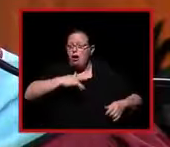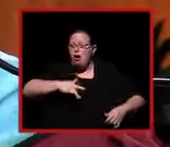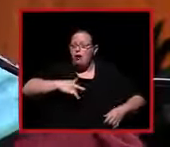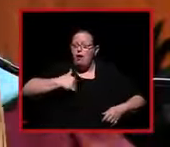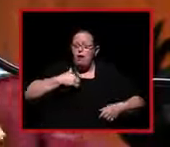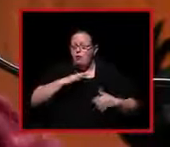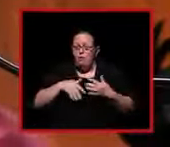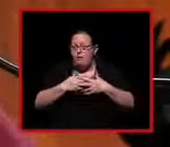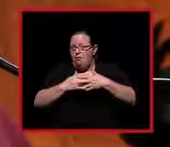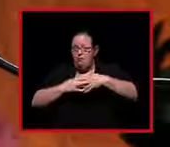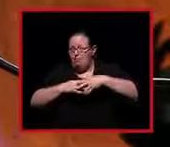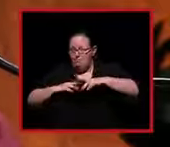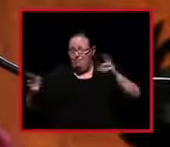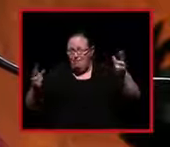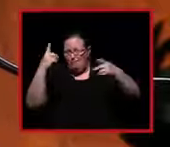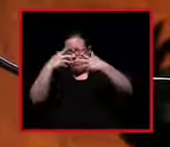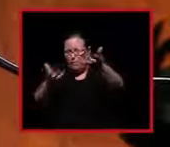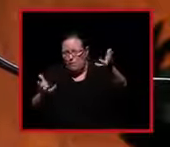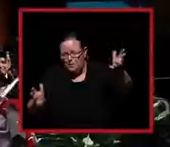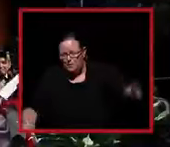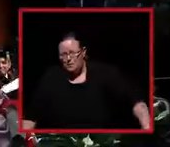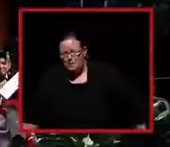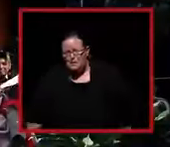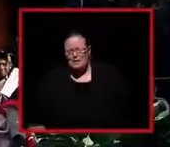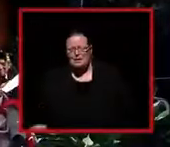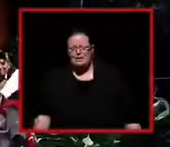all counting on you.